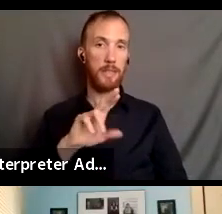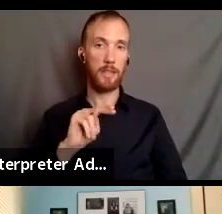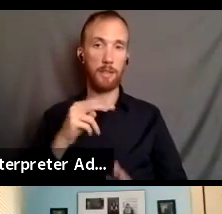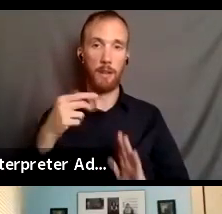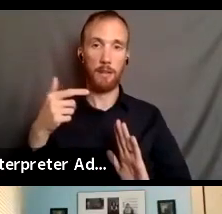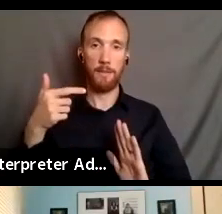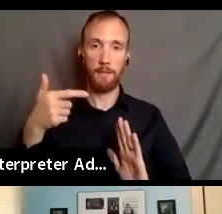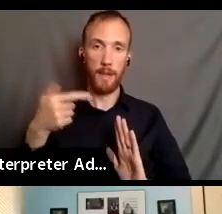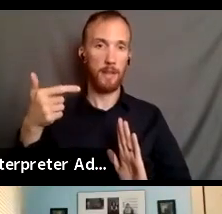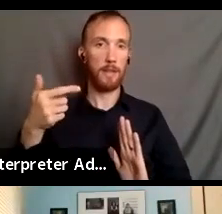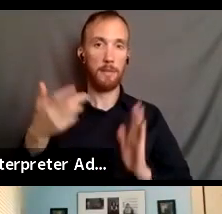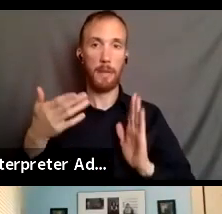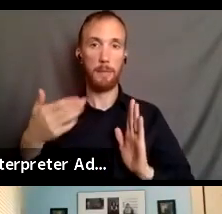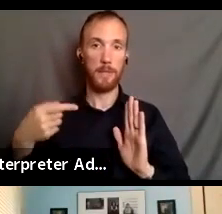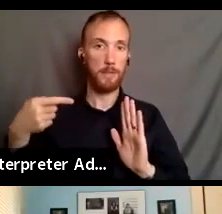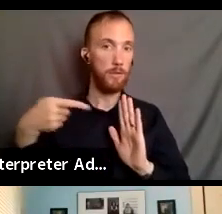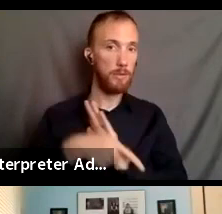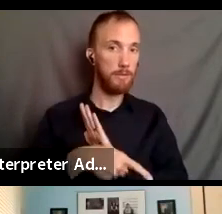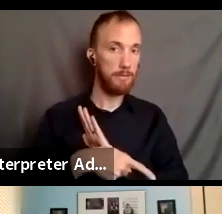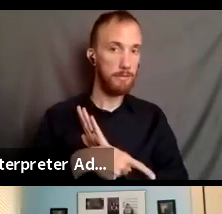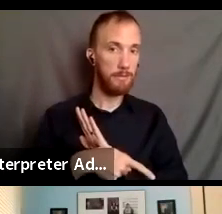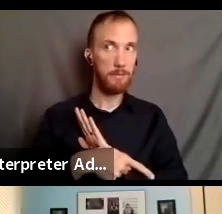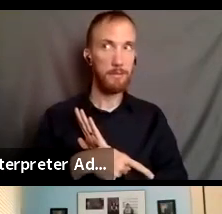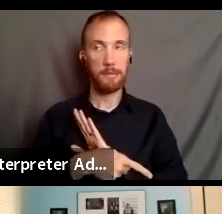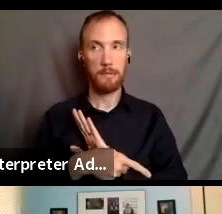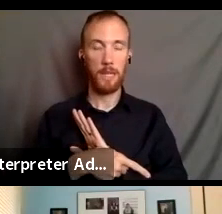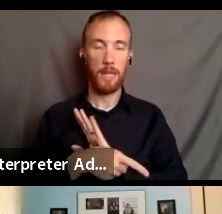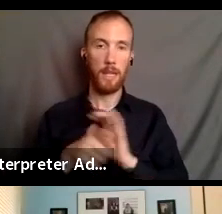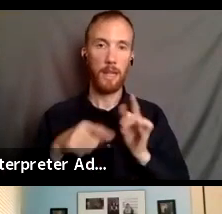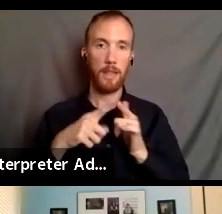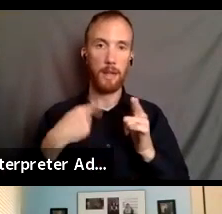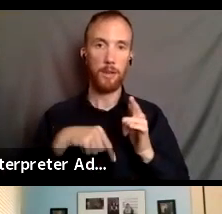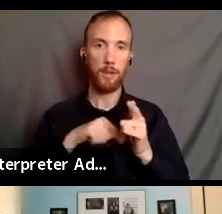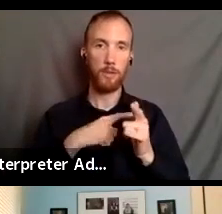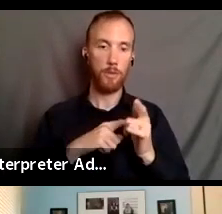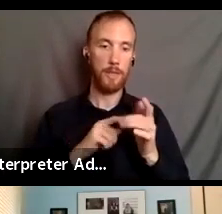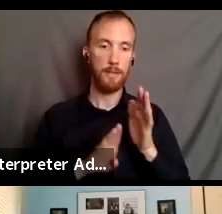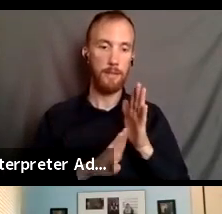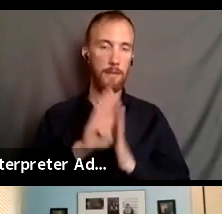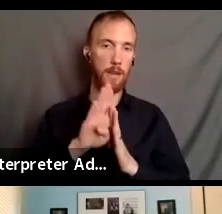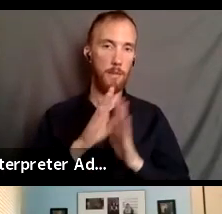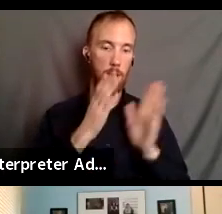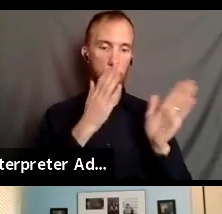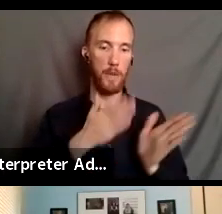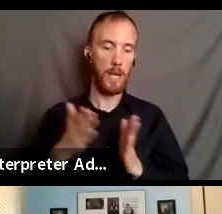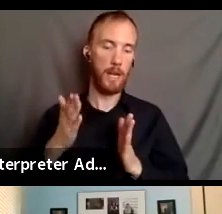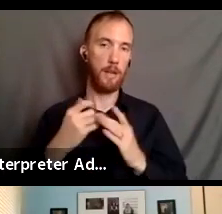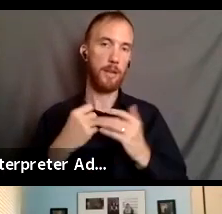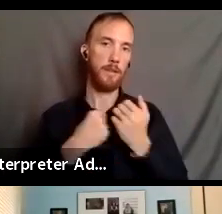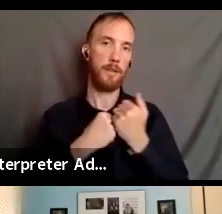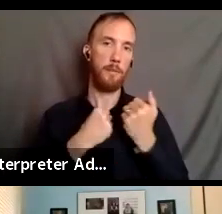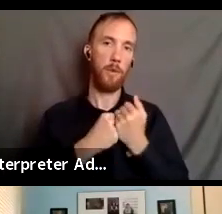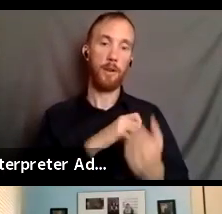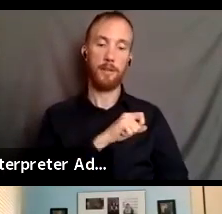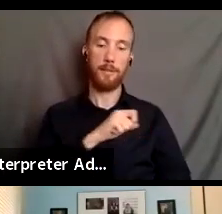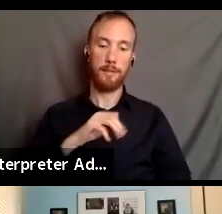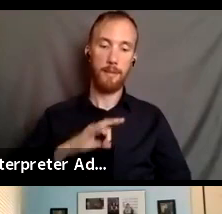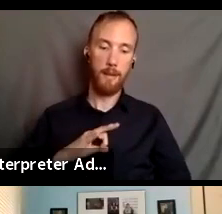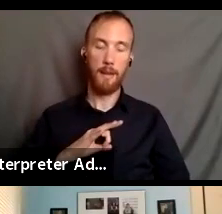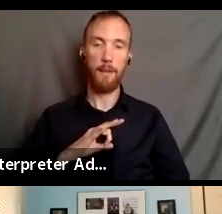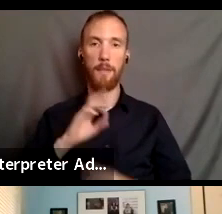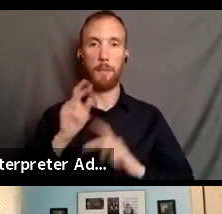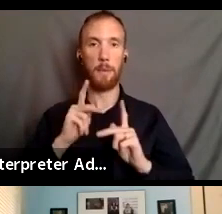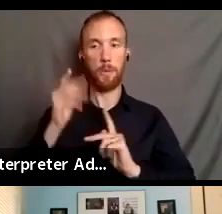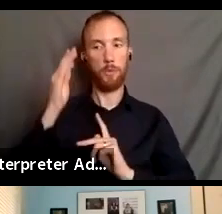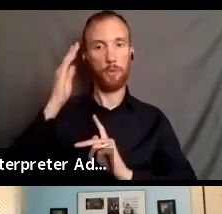homicide we will create a plan that supports the staff the children who knew the kid as